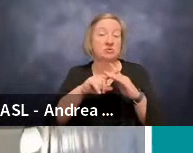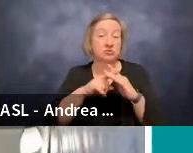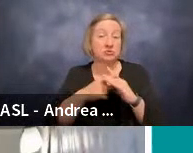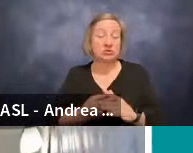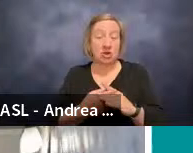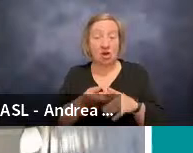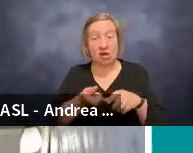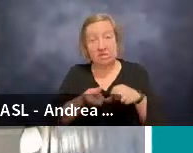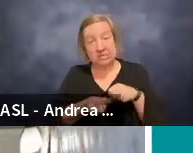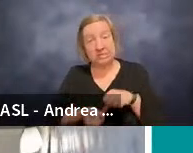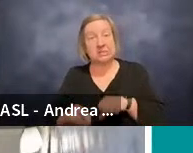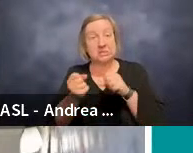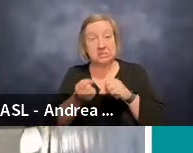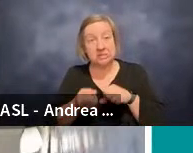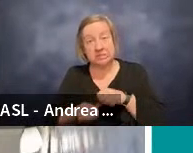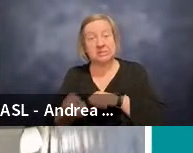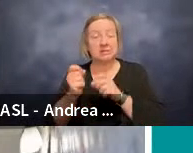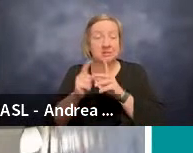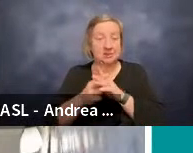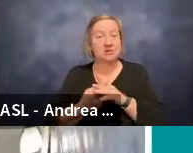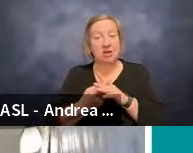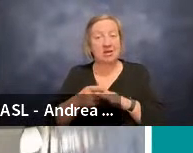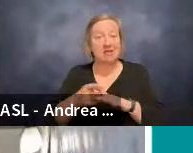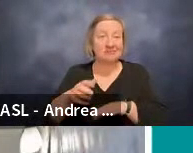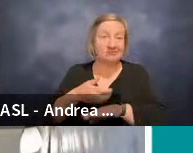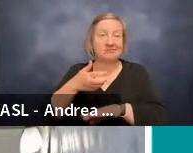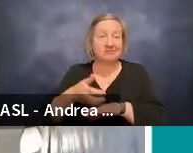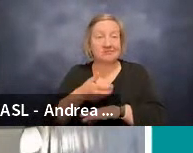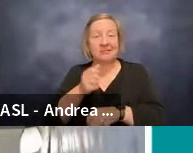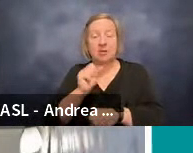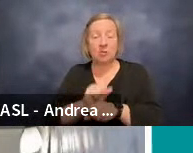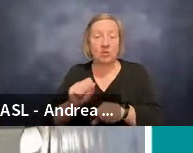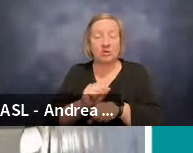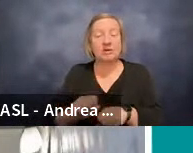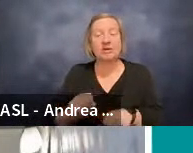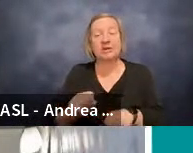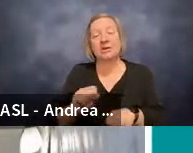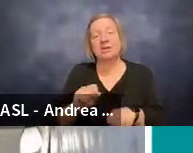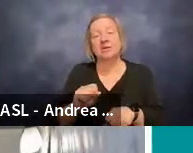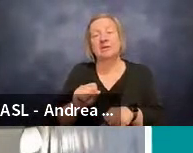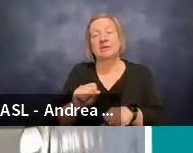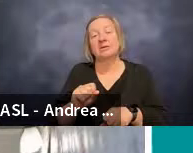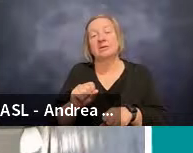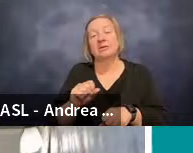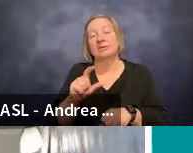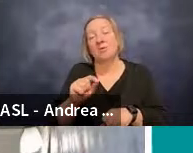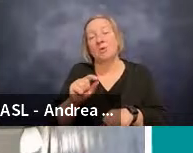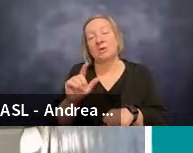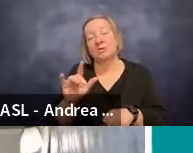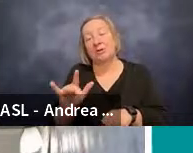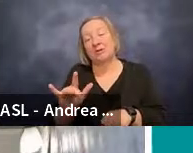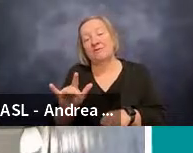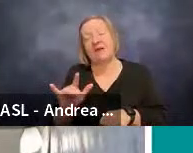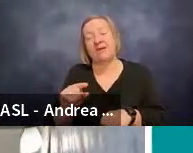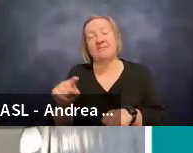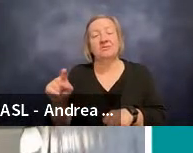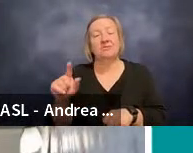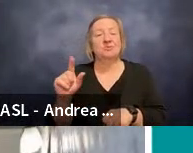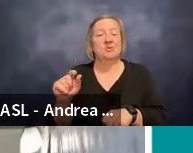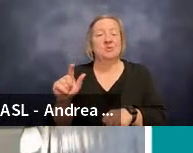ground on some early work contracts late 2025, early